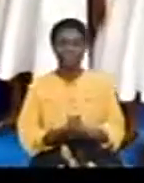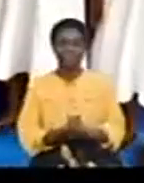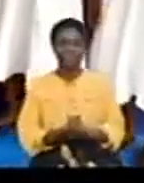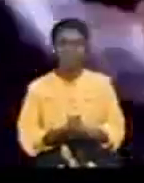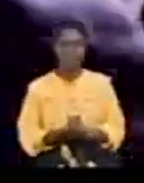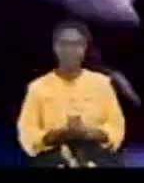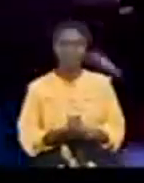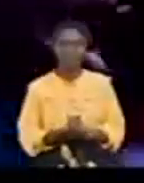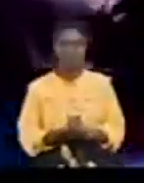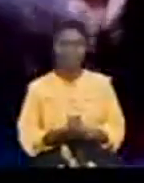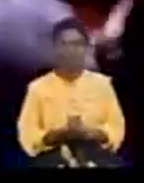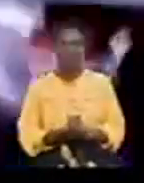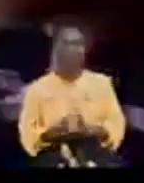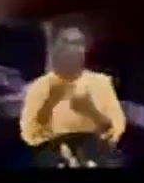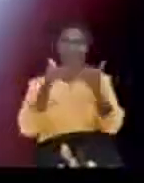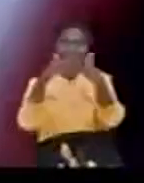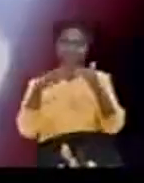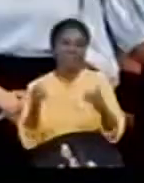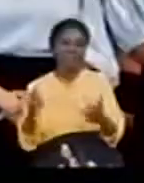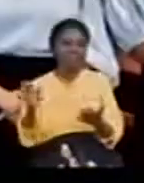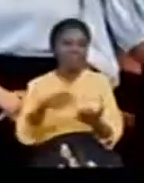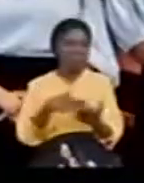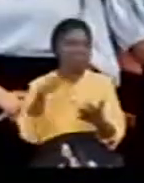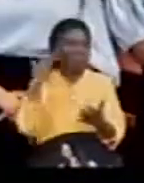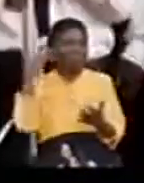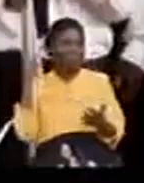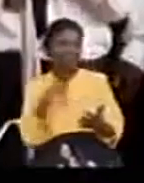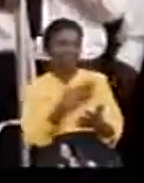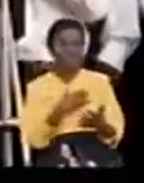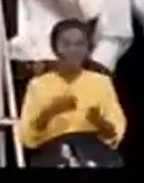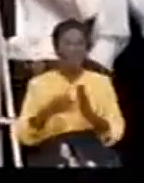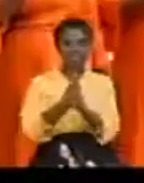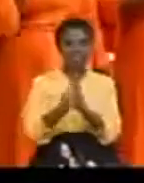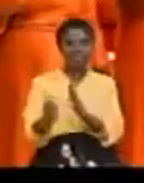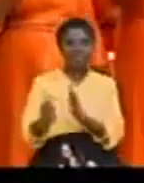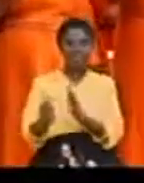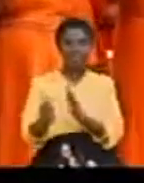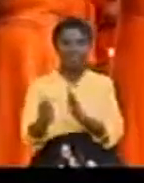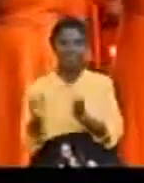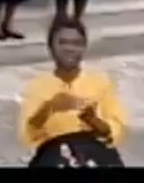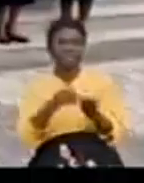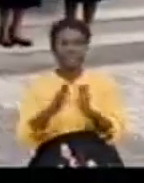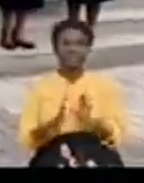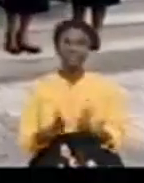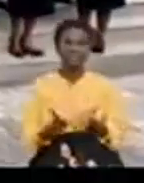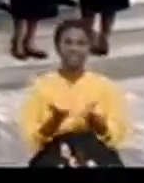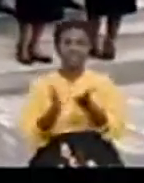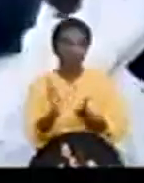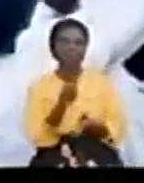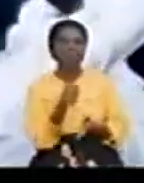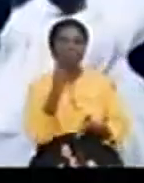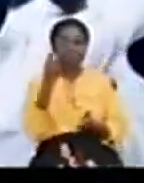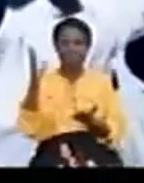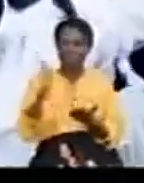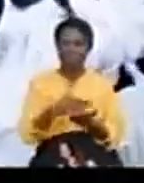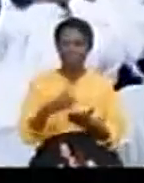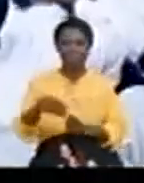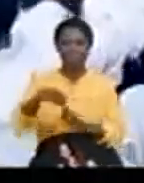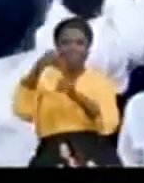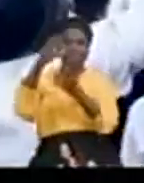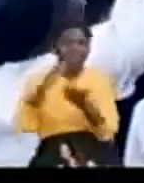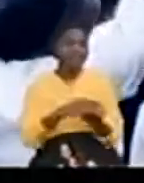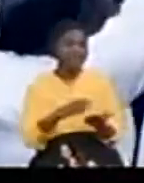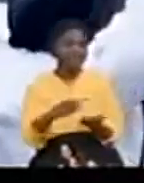melodies as talented musicians and choirs lift their voices in uplifting praise. Special soul-stirring